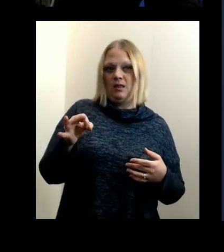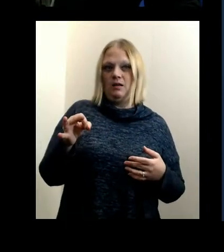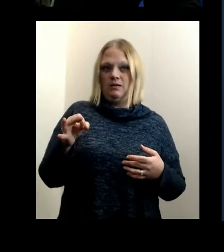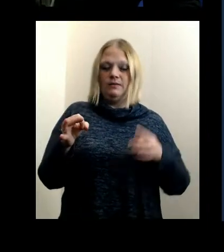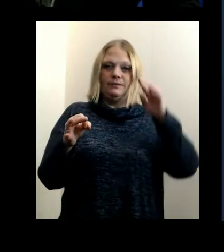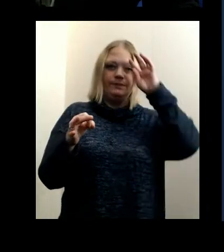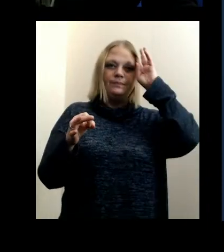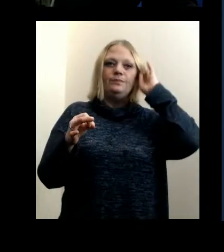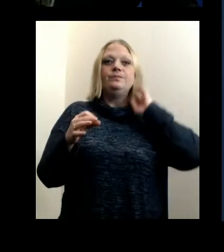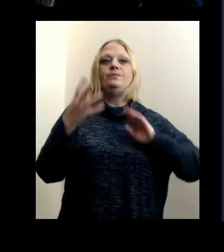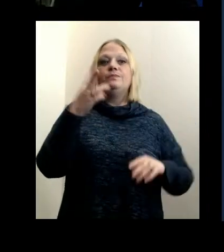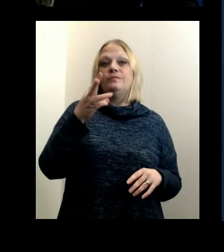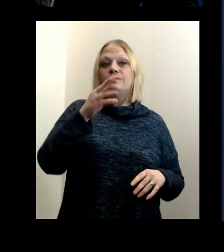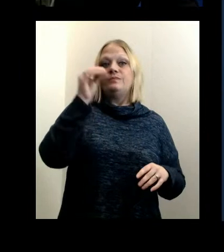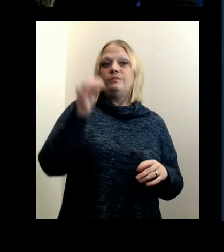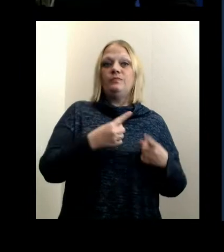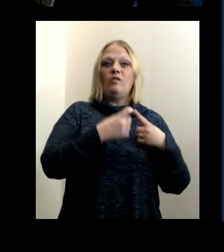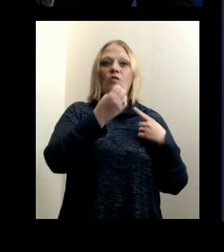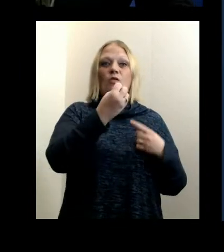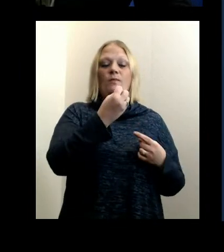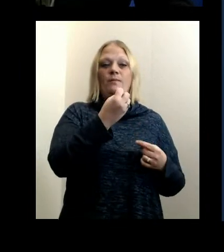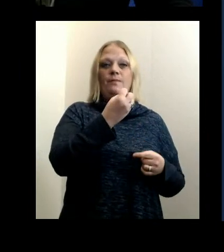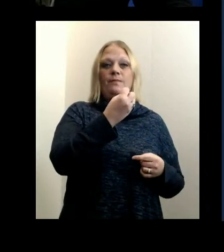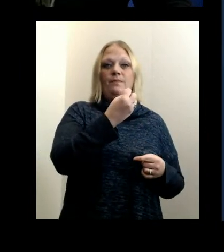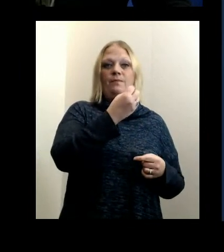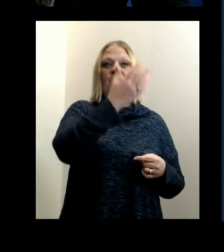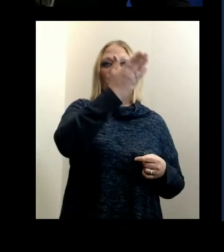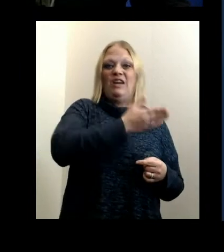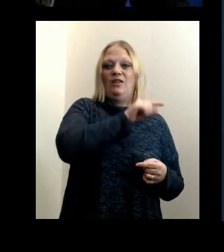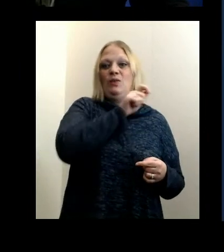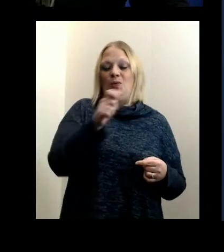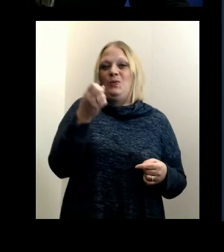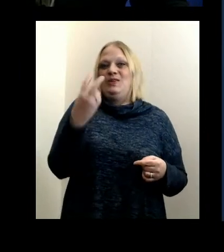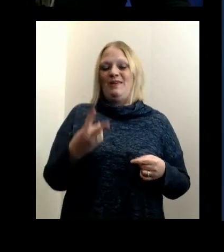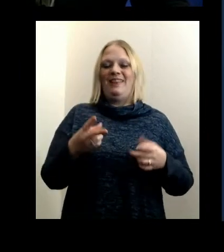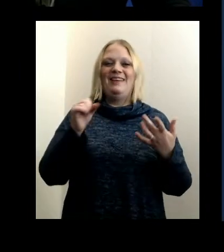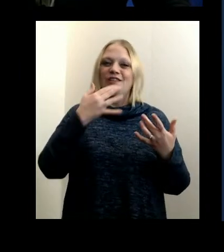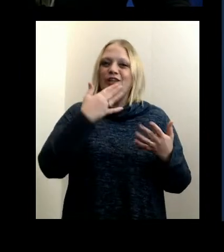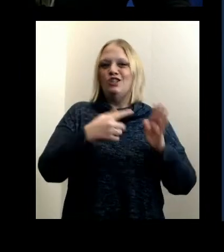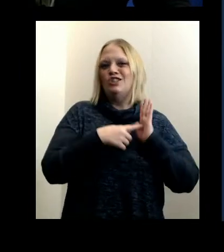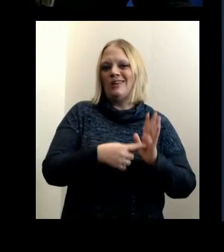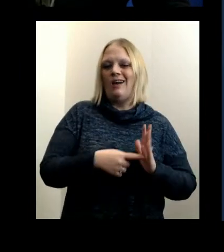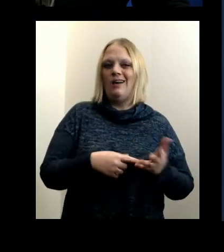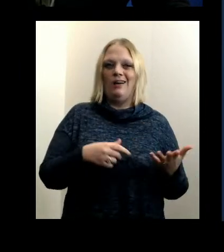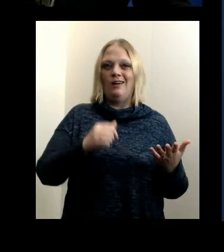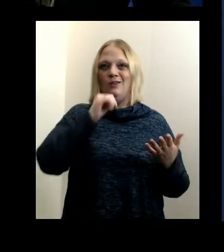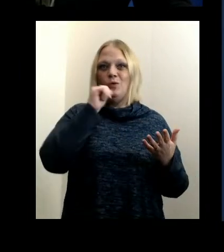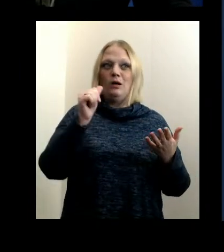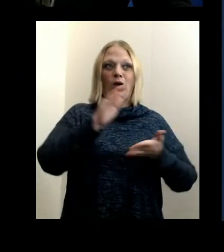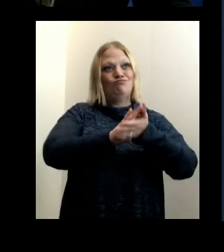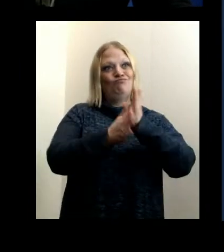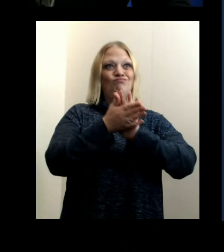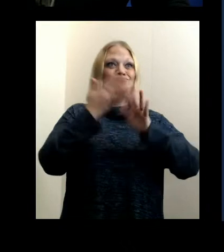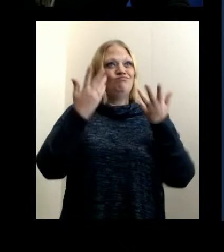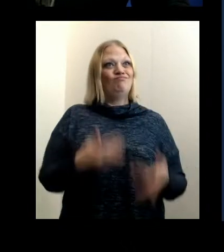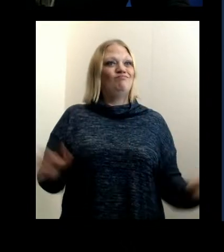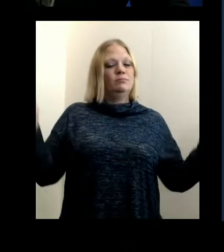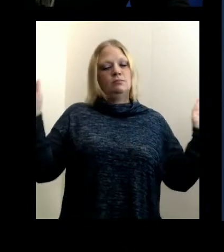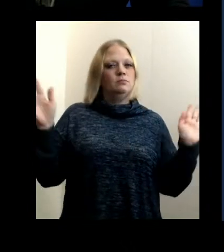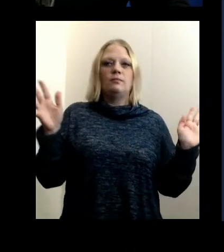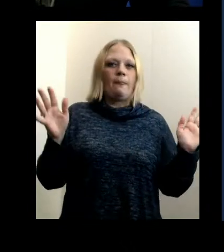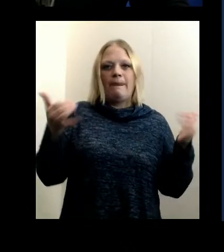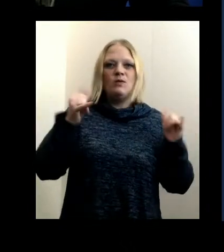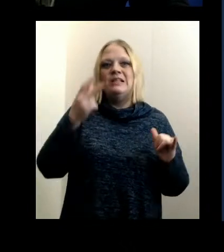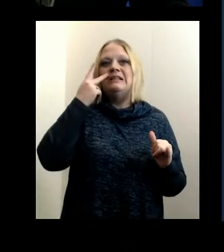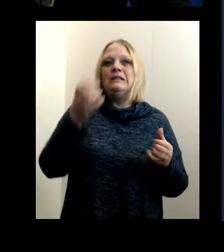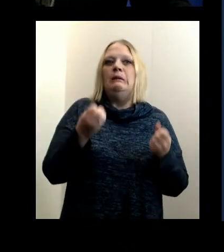16% decline from the week of the 5th to the 12th. So this is a good sign. We're not out of the woods yet. We still see a lot of new